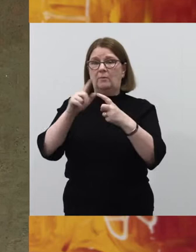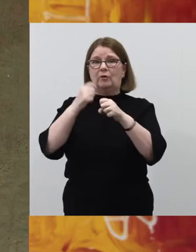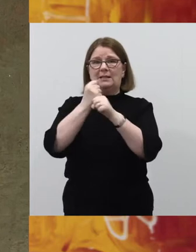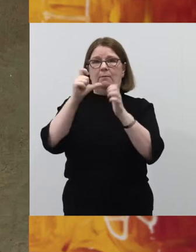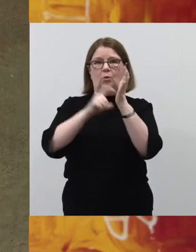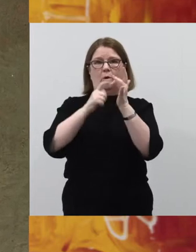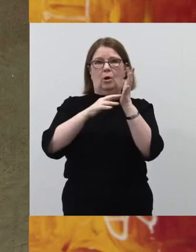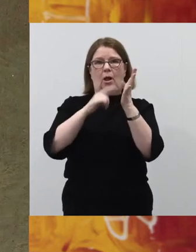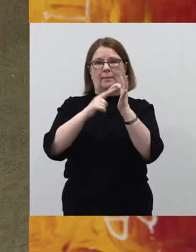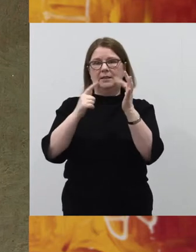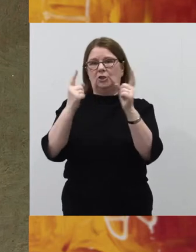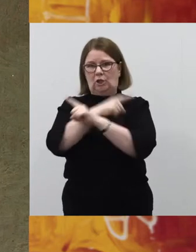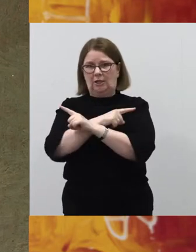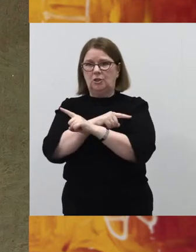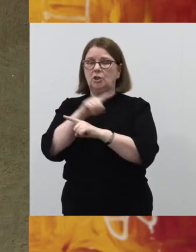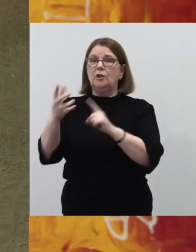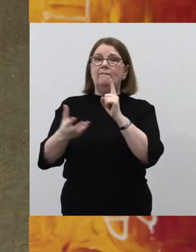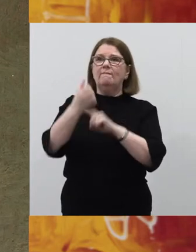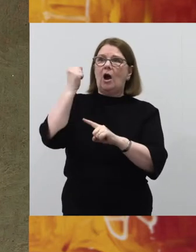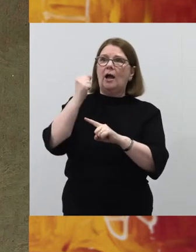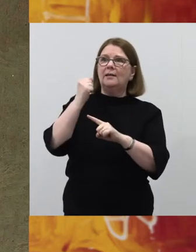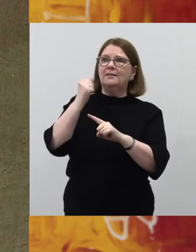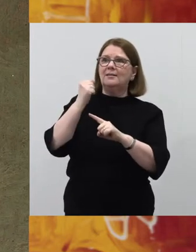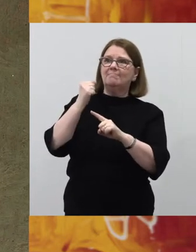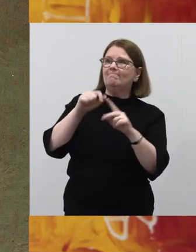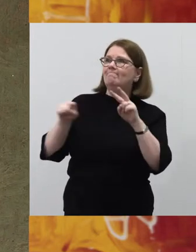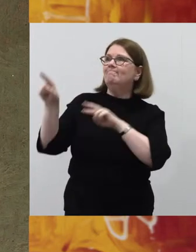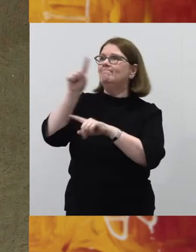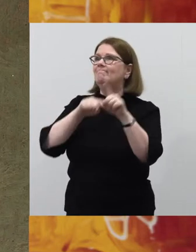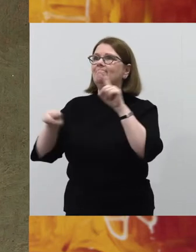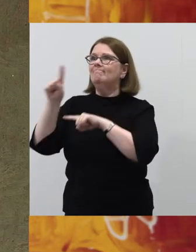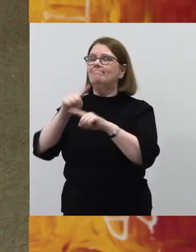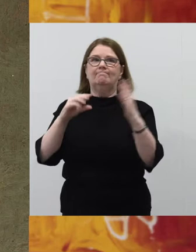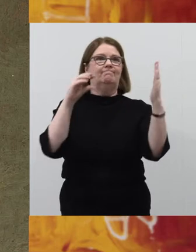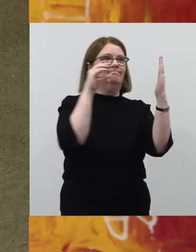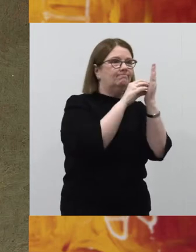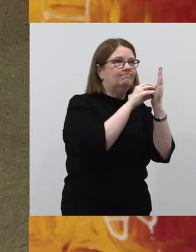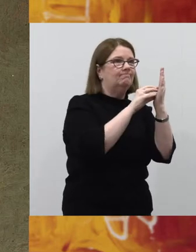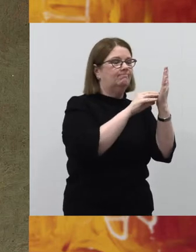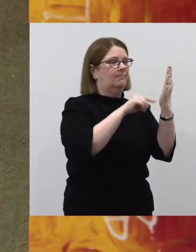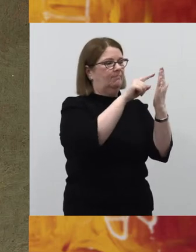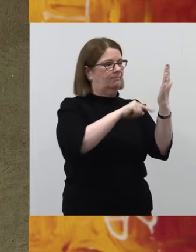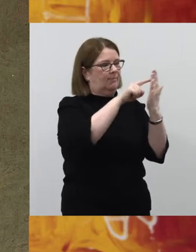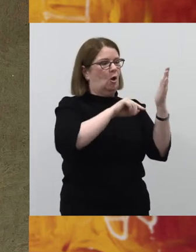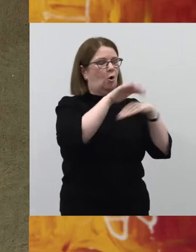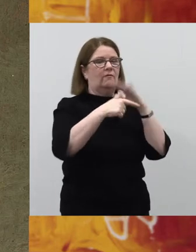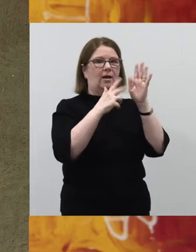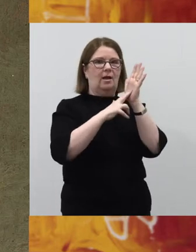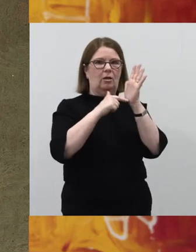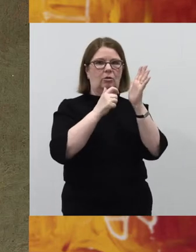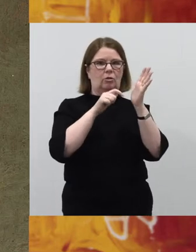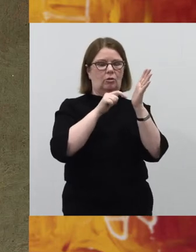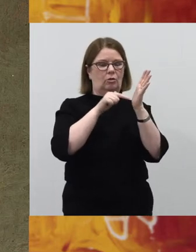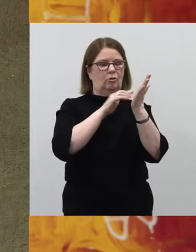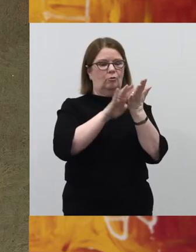clearly induces greater self-esteem and offers each individual a feeling of accomplishment. The recognition of personal